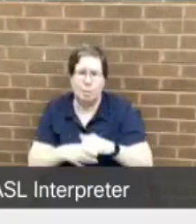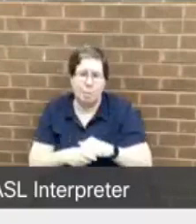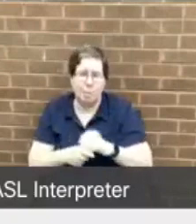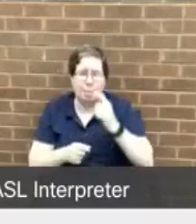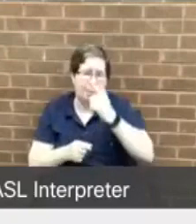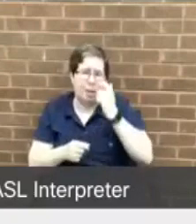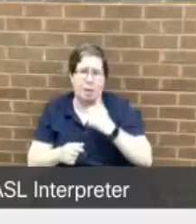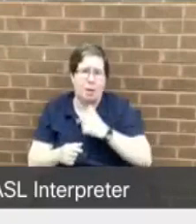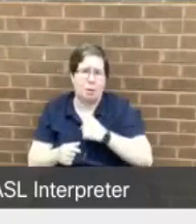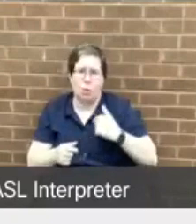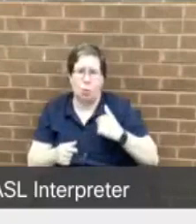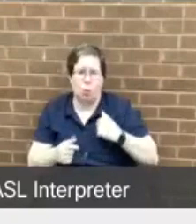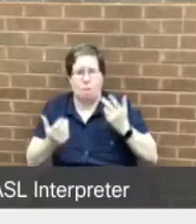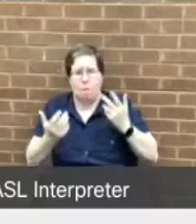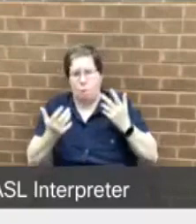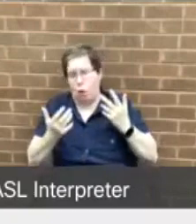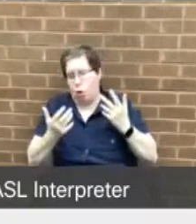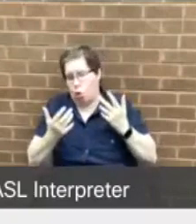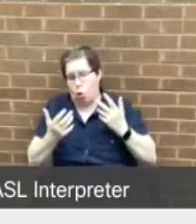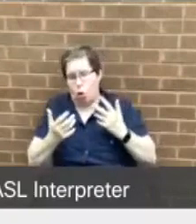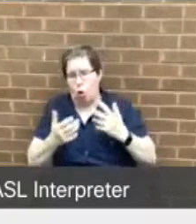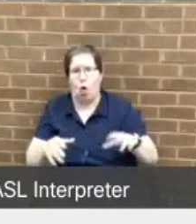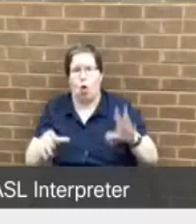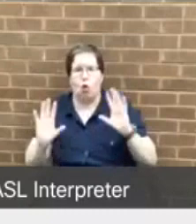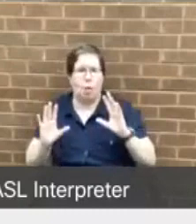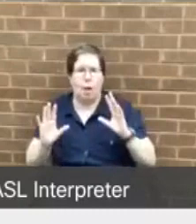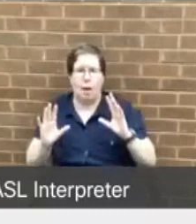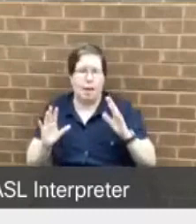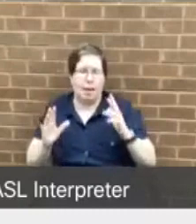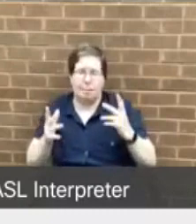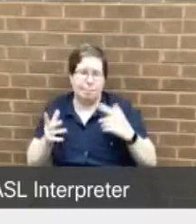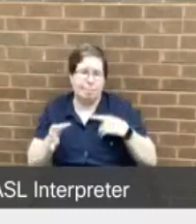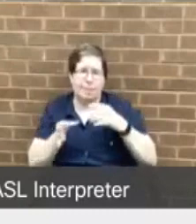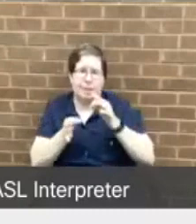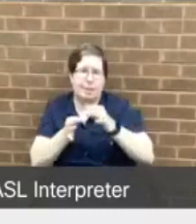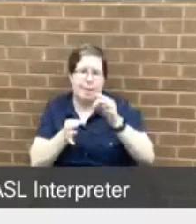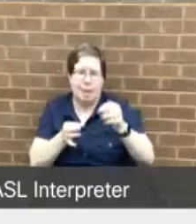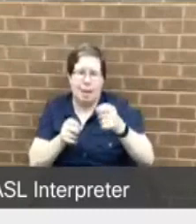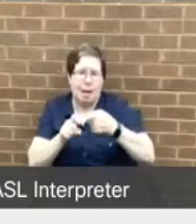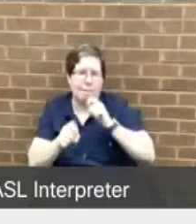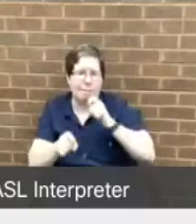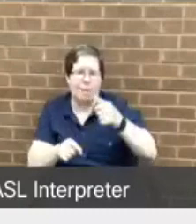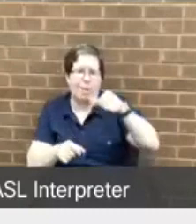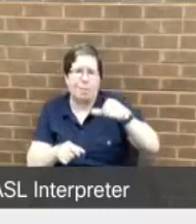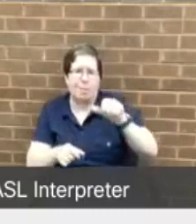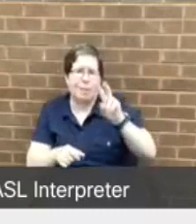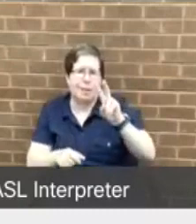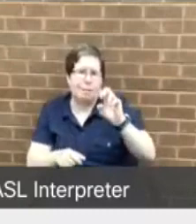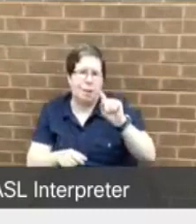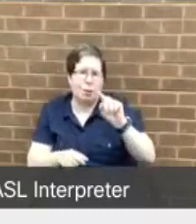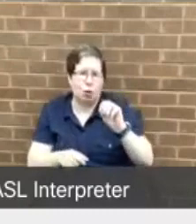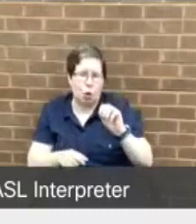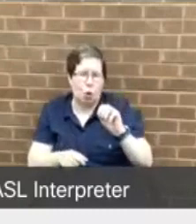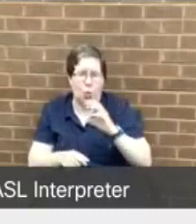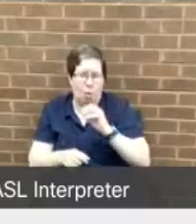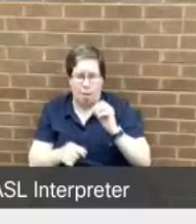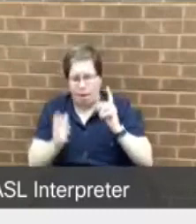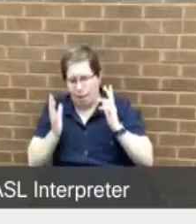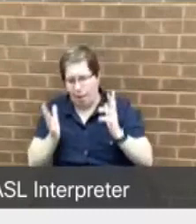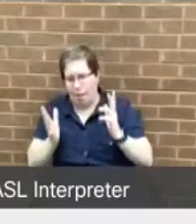because we've already had this delay from the veto, and so hoping that you all